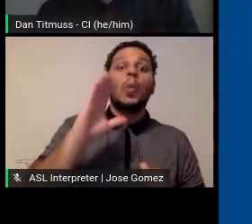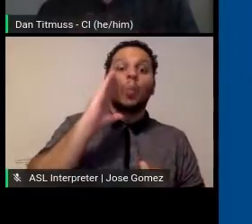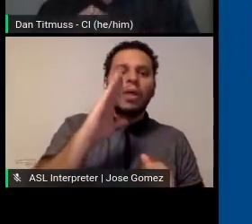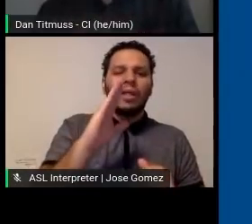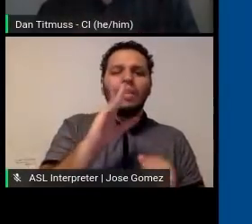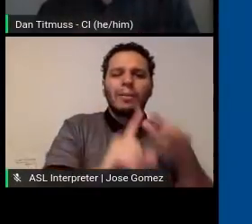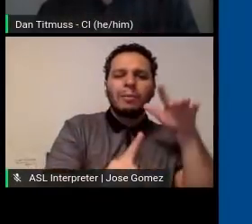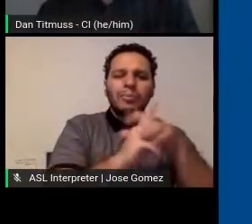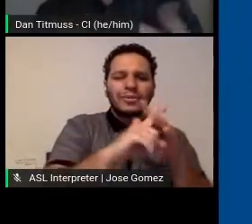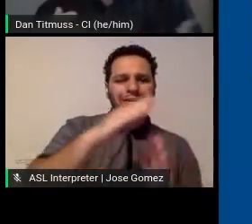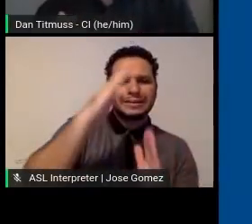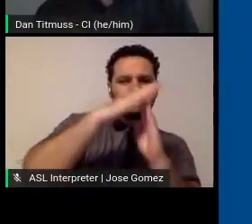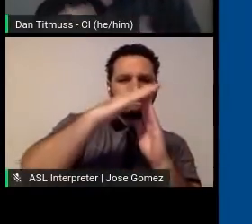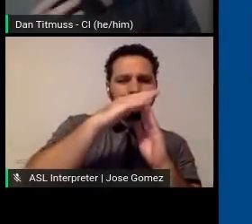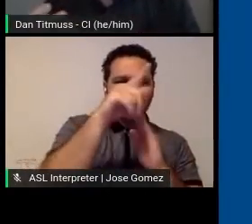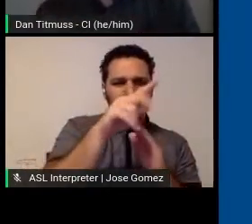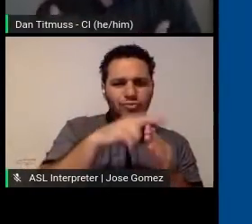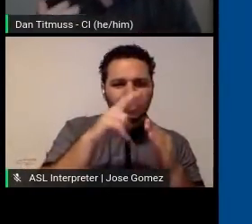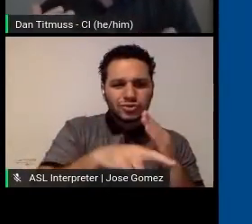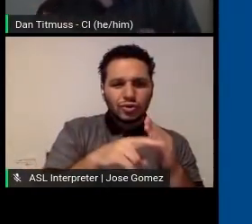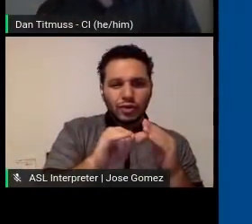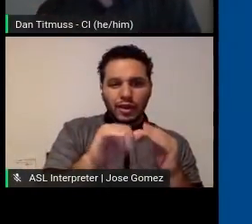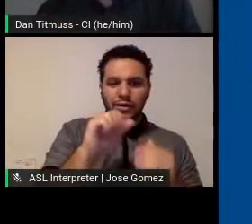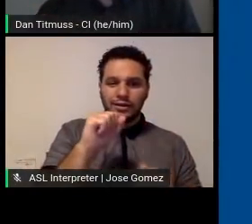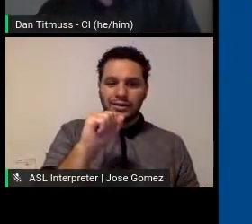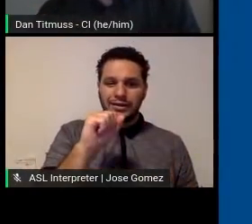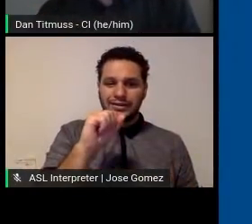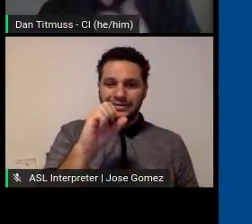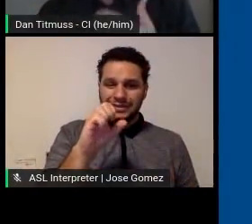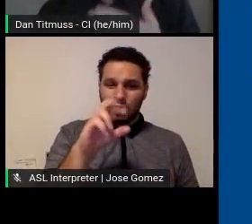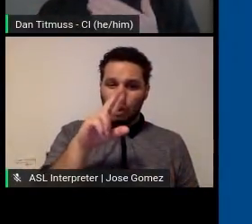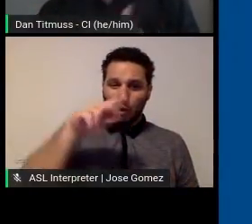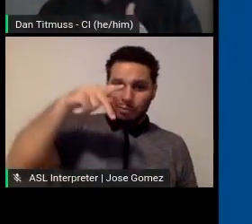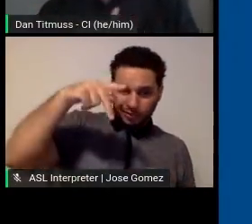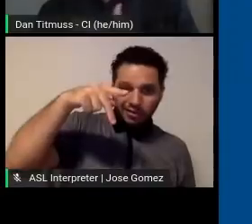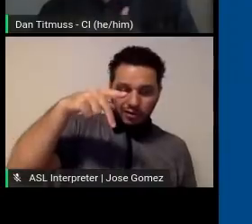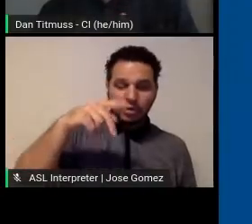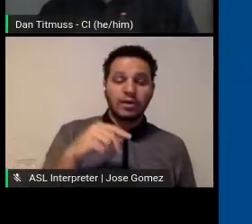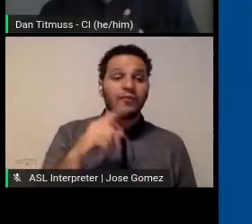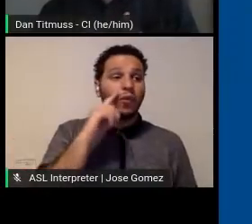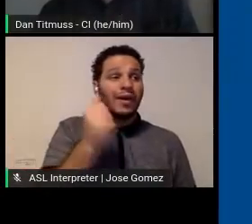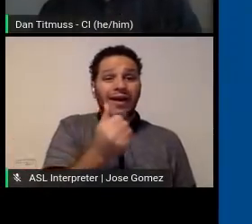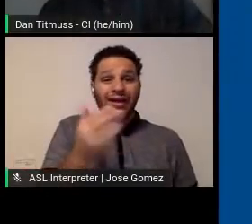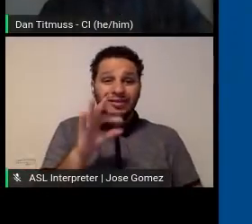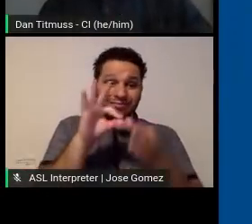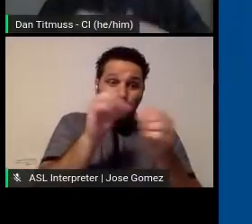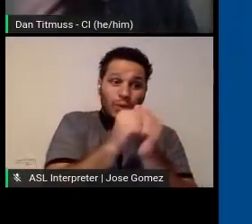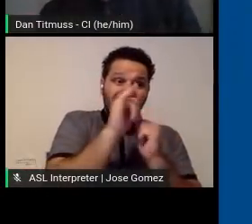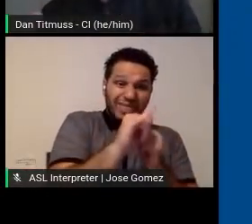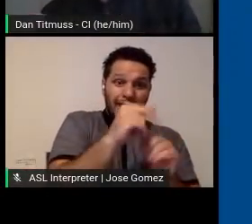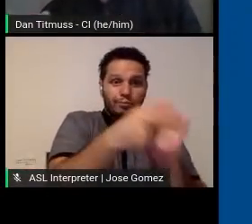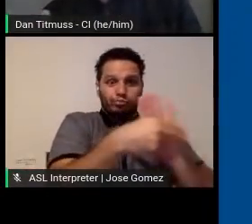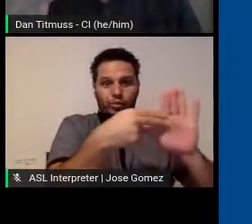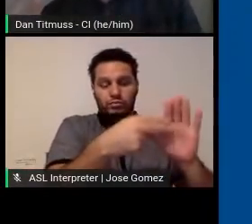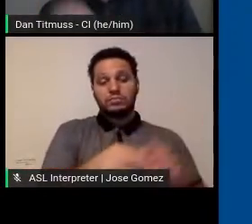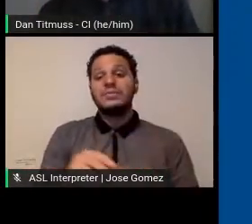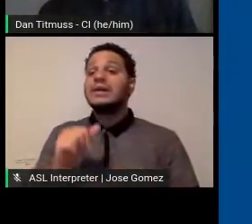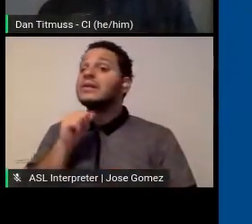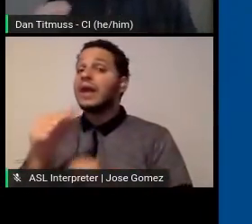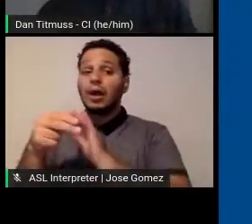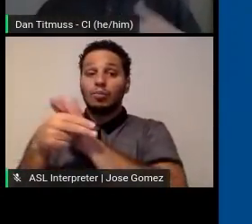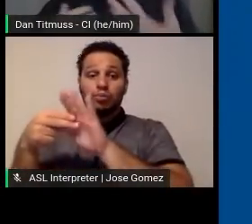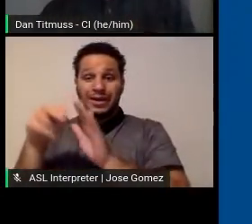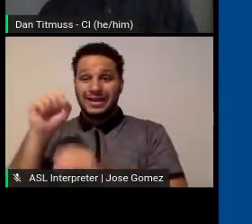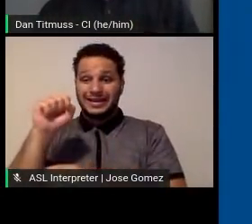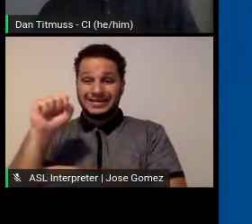the search engine results page, also known as the SERP, S-E-R-P, for anything to do with their brand. Non-branded SEO, on the other